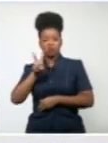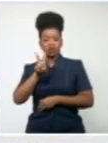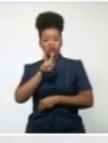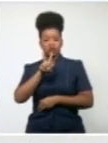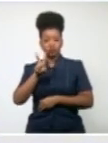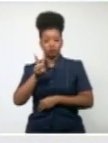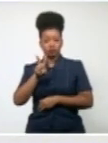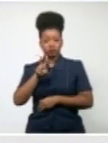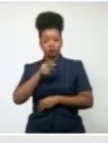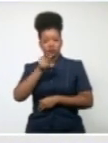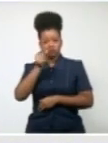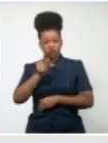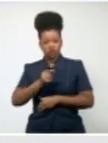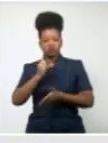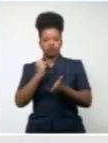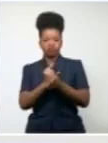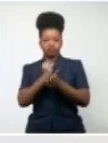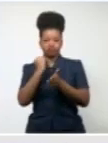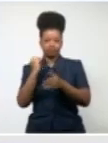53,122 confirmed cases,